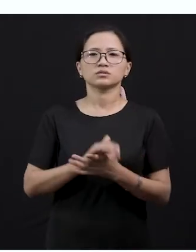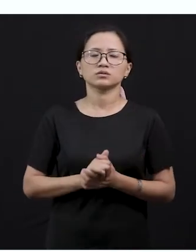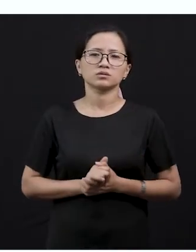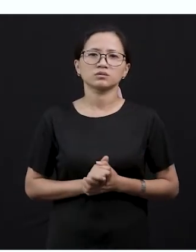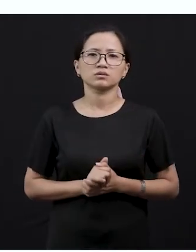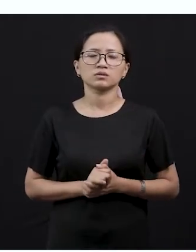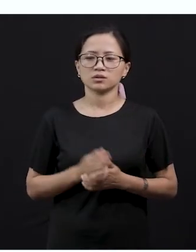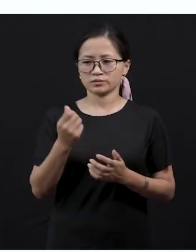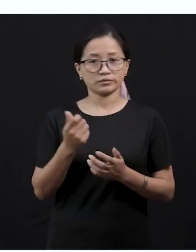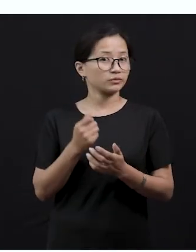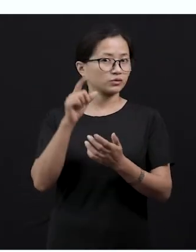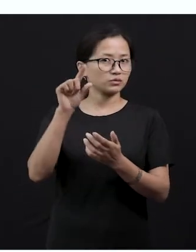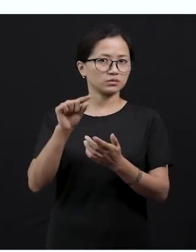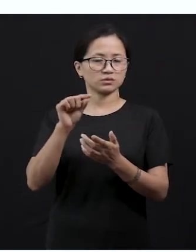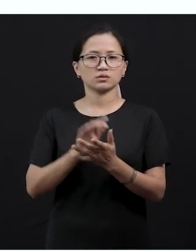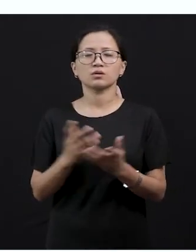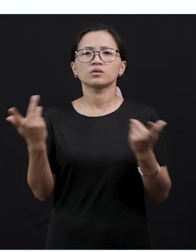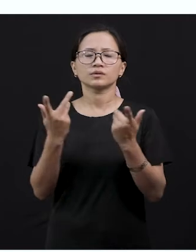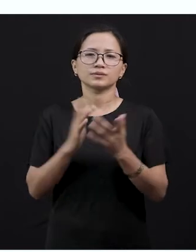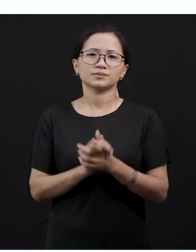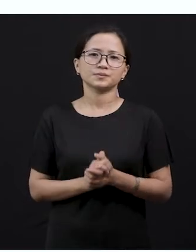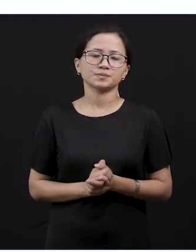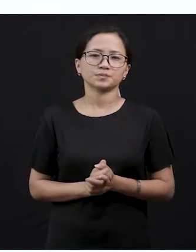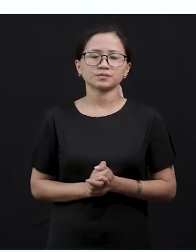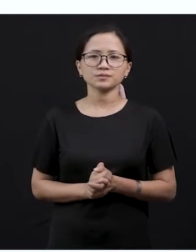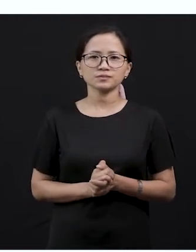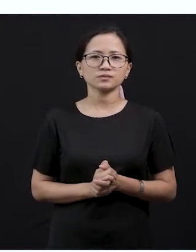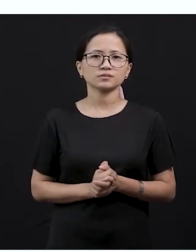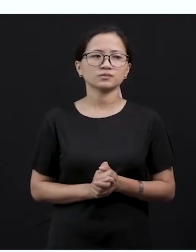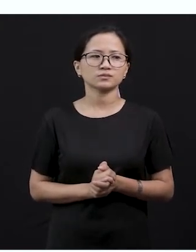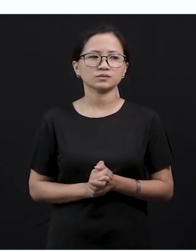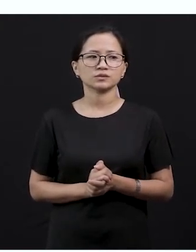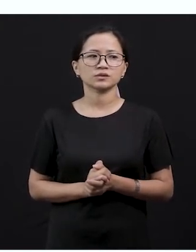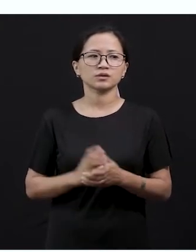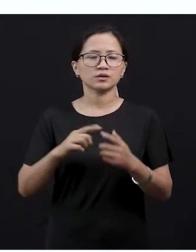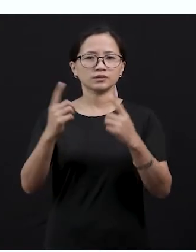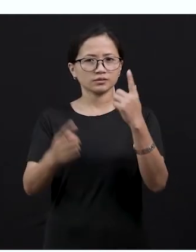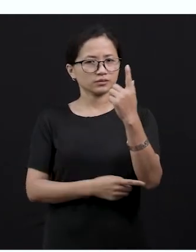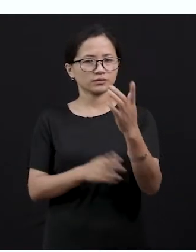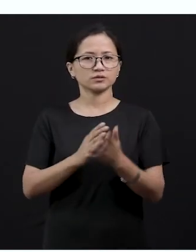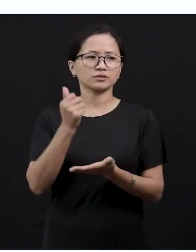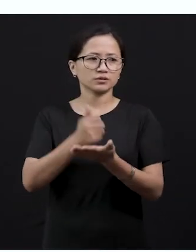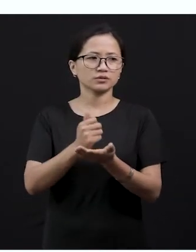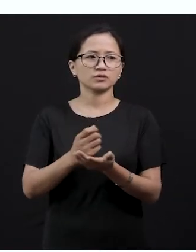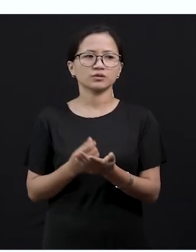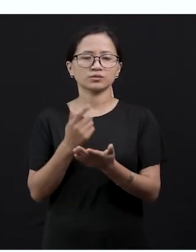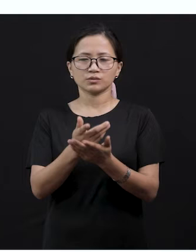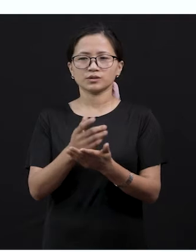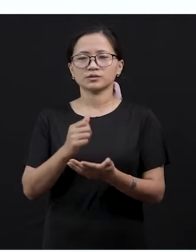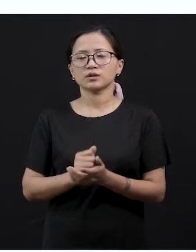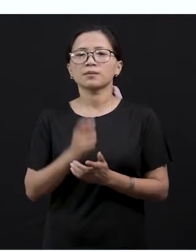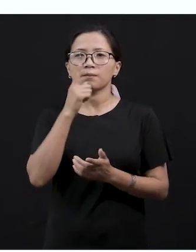to do something with the money, right? So what did they finally decide? They finally decide to buy their mother a